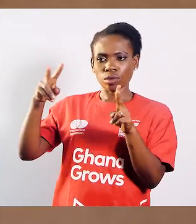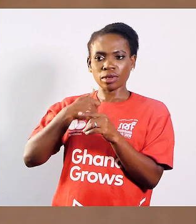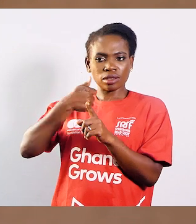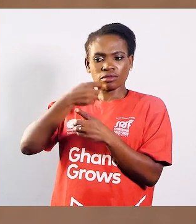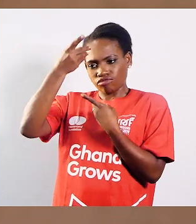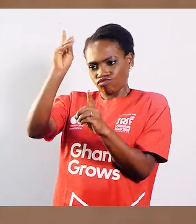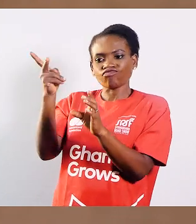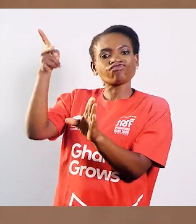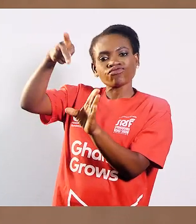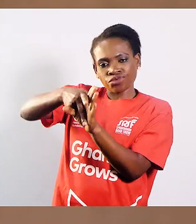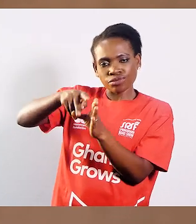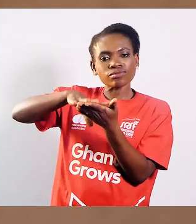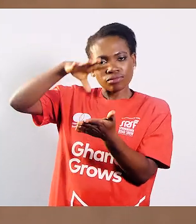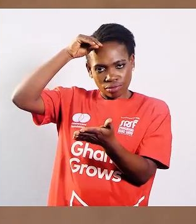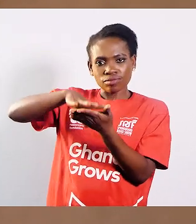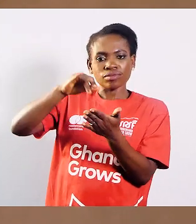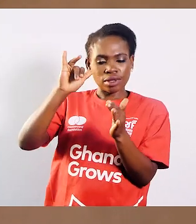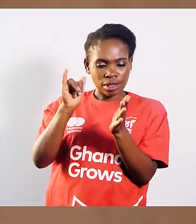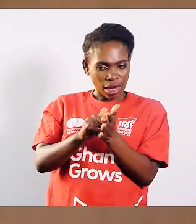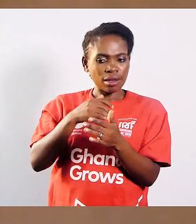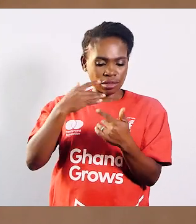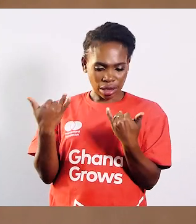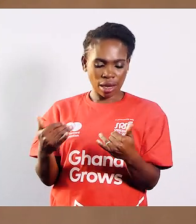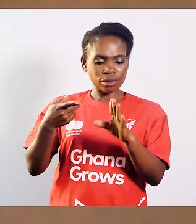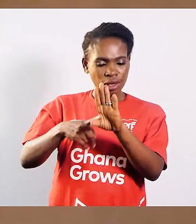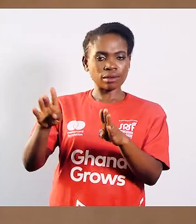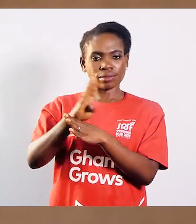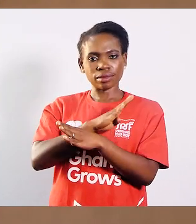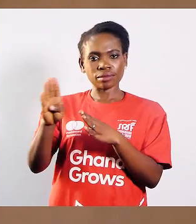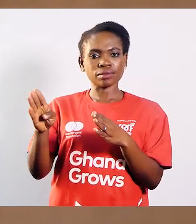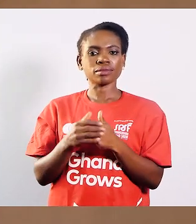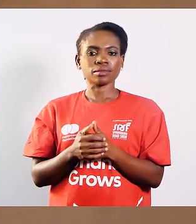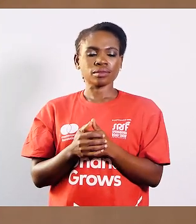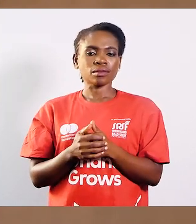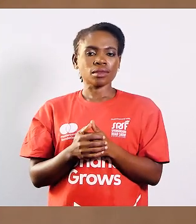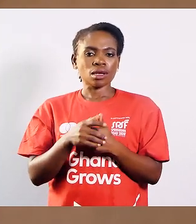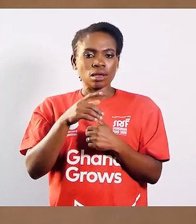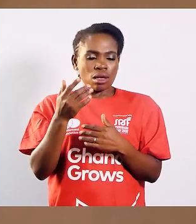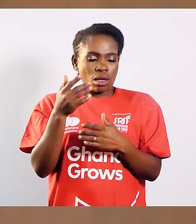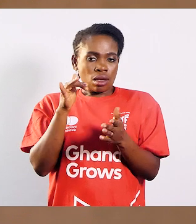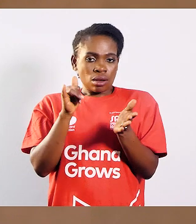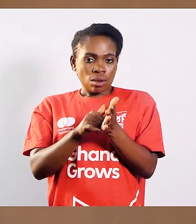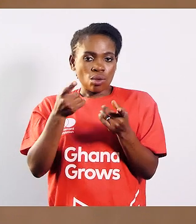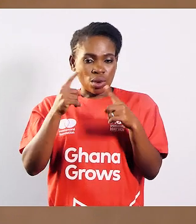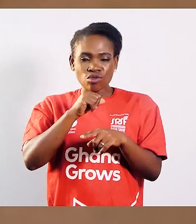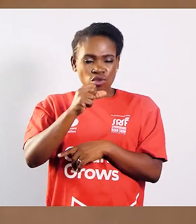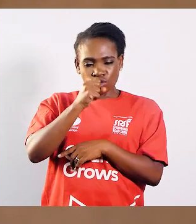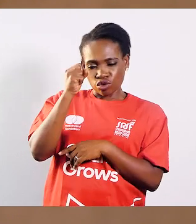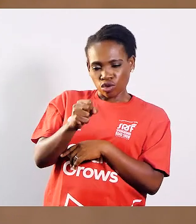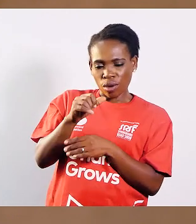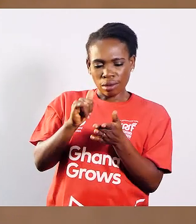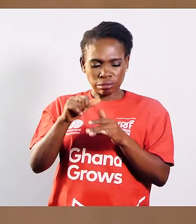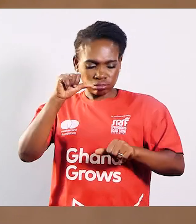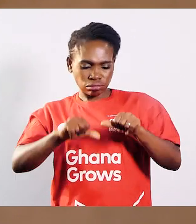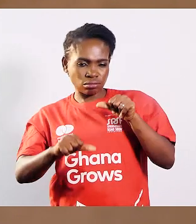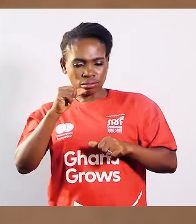By then, they were organizing the training on mushrooms at CSIR. So I went for training at CSIR, and from there, I've